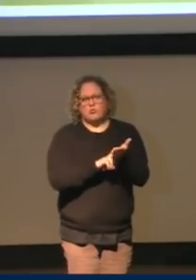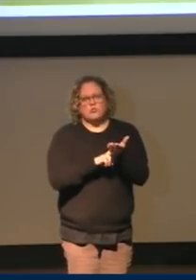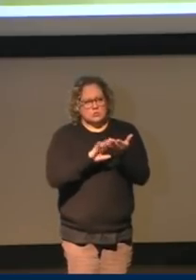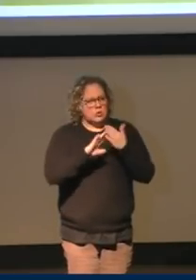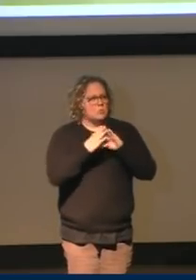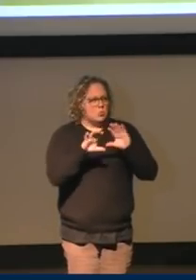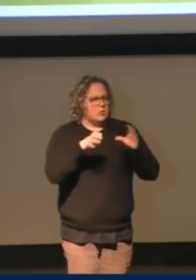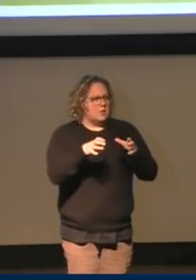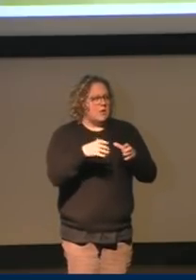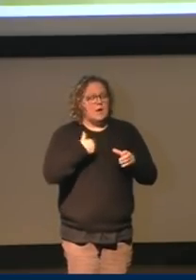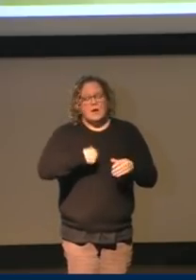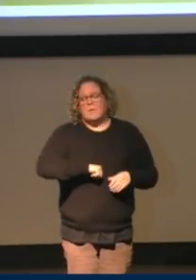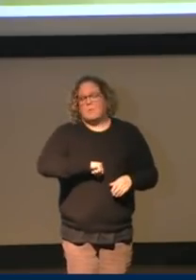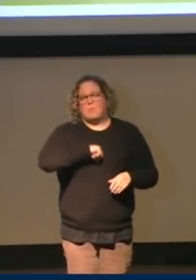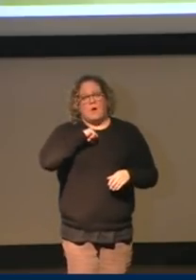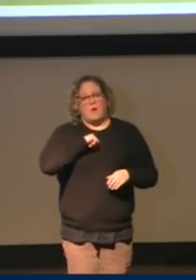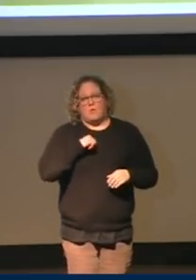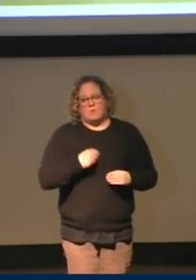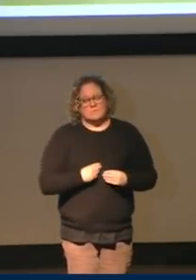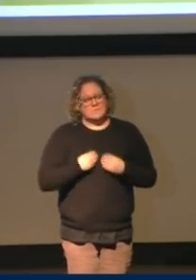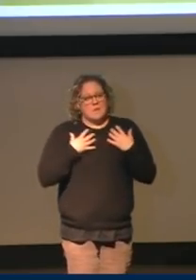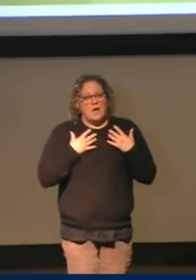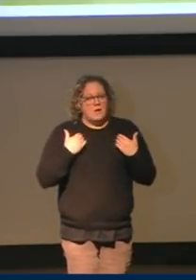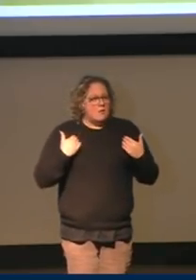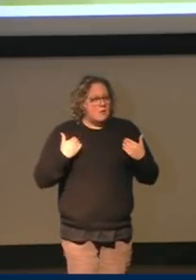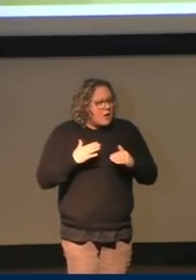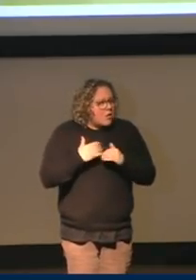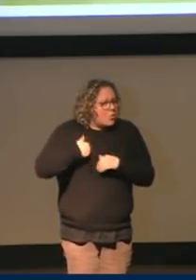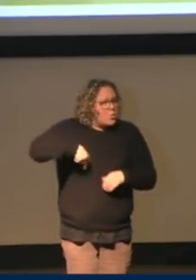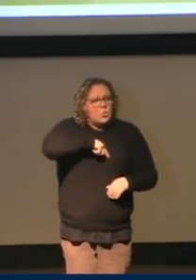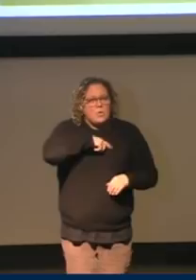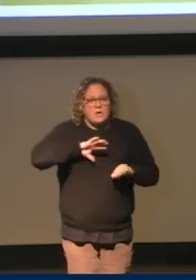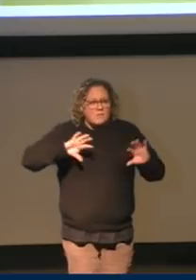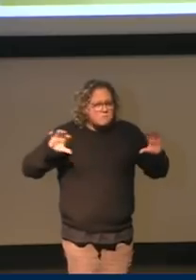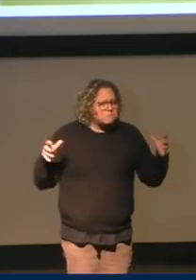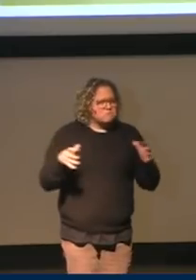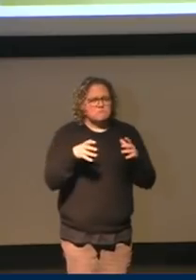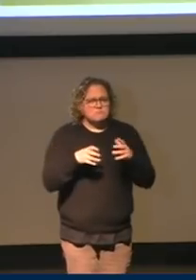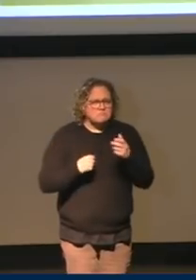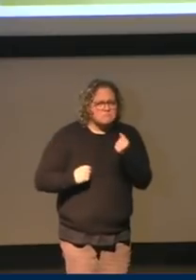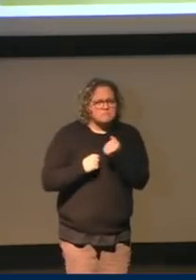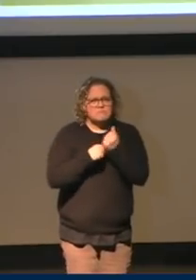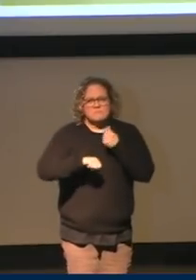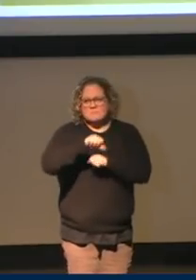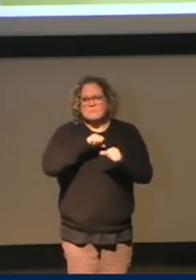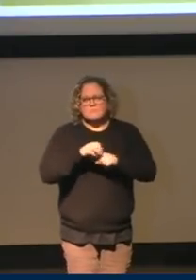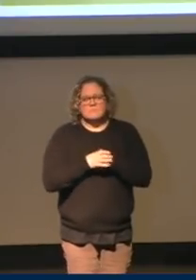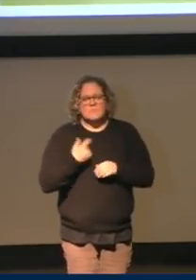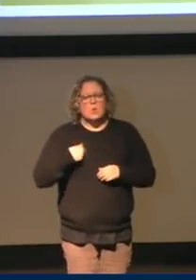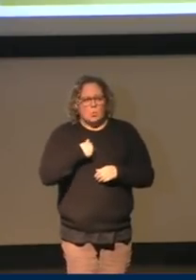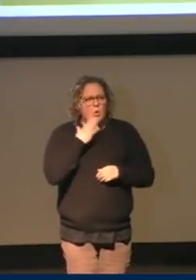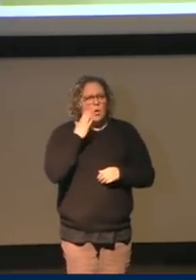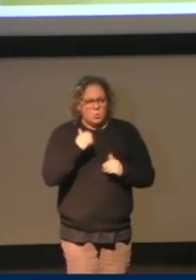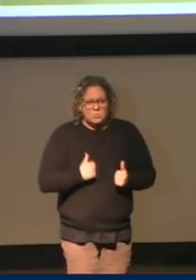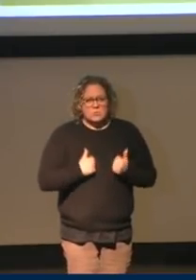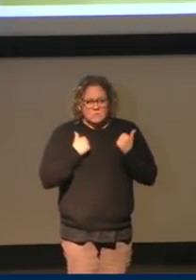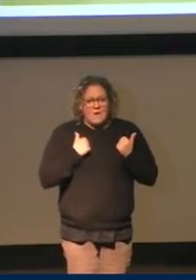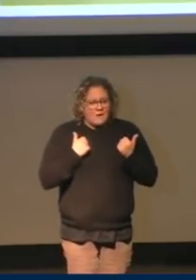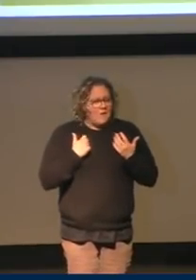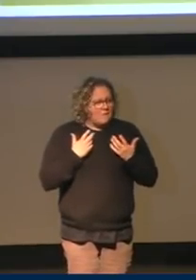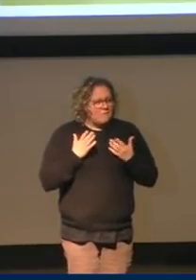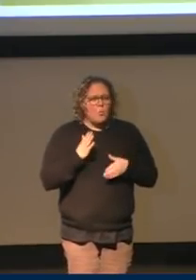community, and I am proud and inspired on how we have all come together. We will come out of this, and we will be stronger than